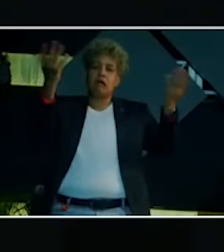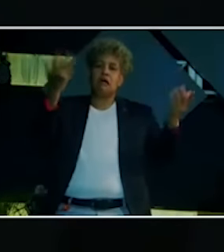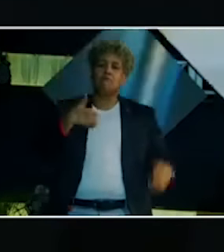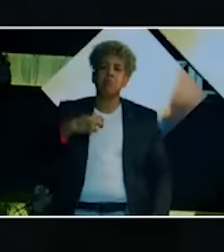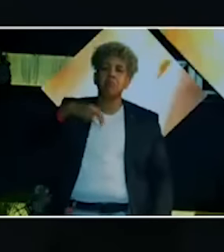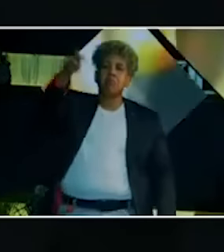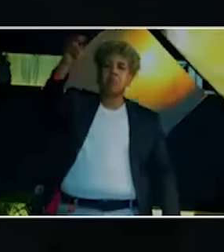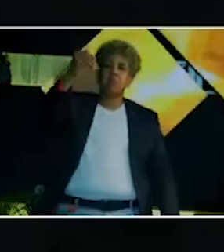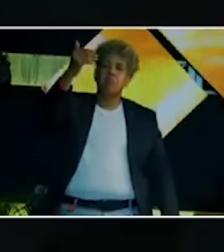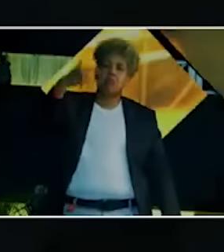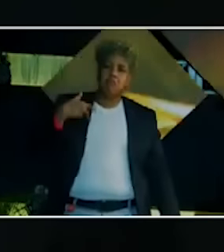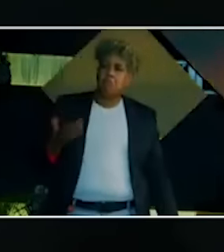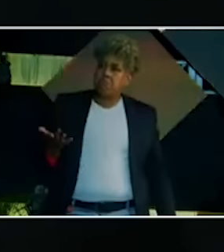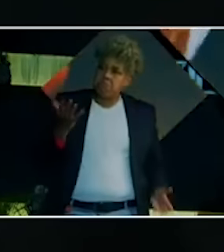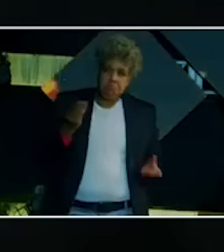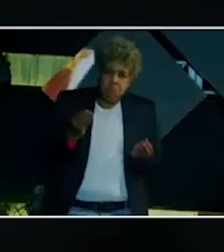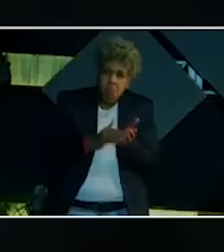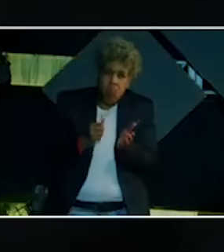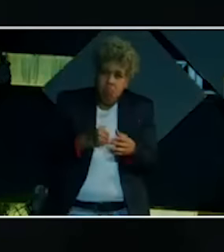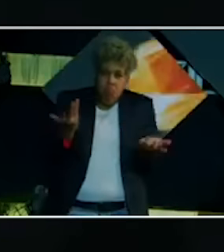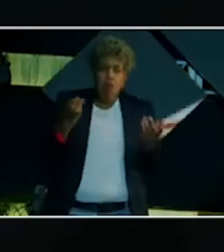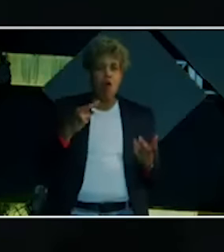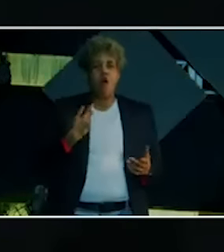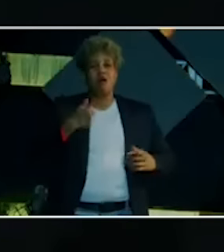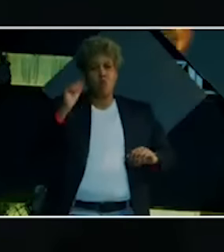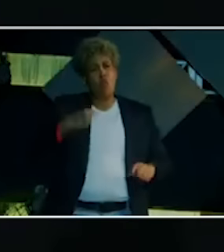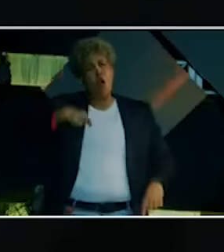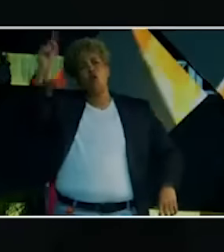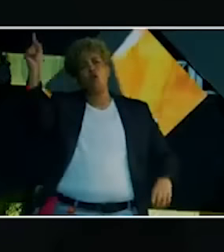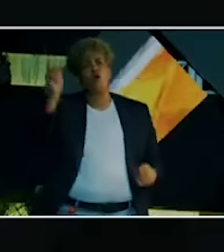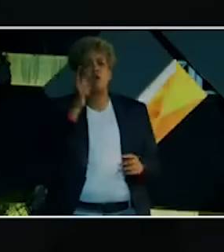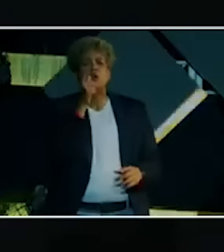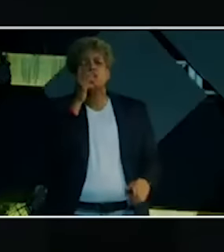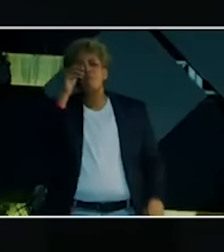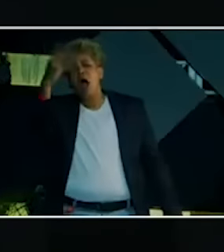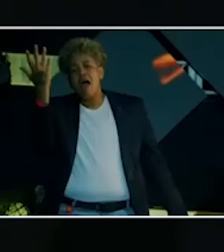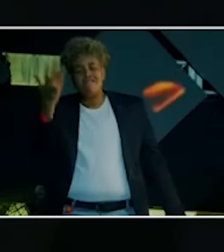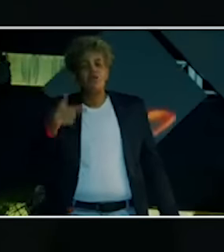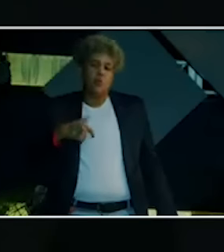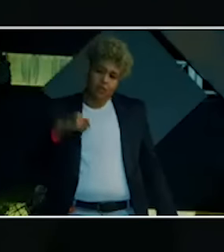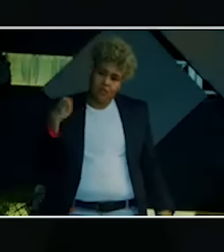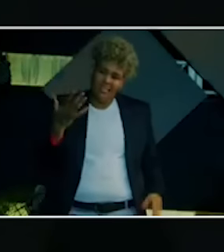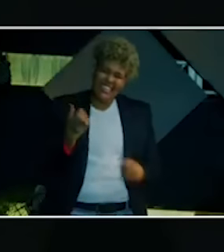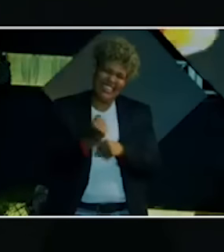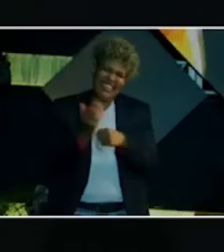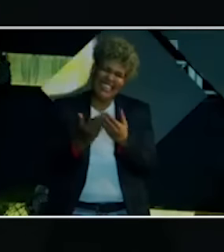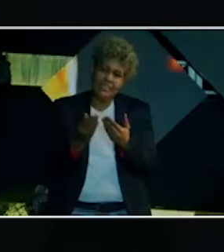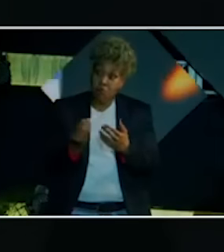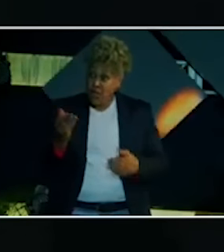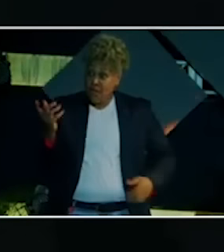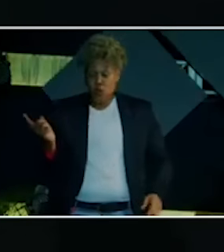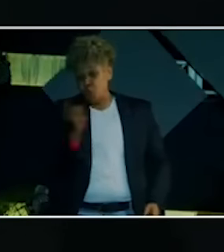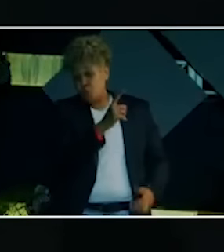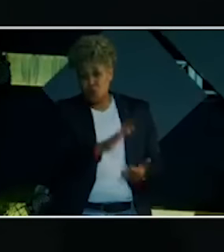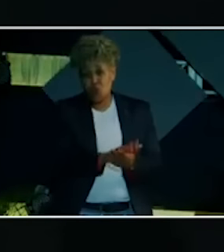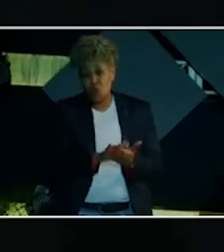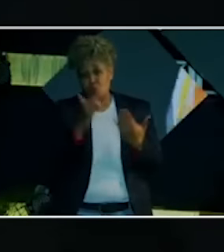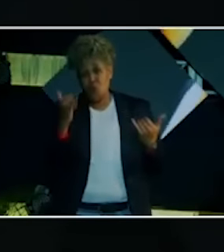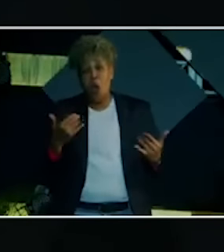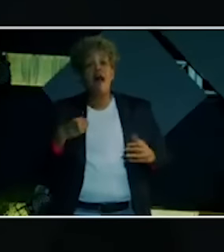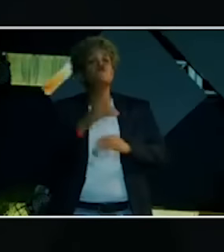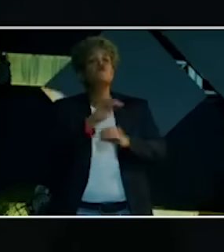can't afford the bus fare. Or I want to get training, but I can't afford the lunch. We are making it easier for you. You now have